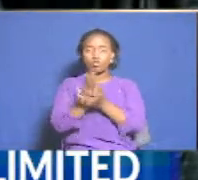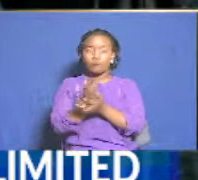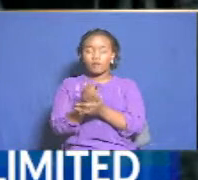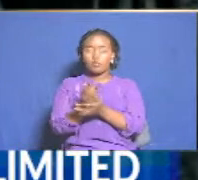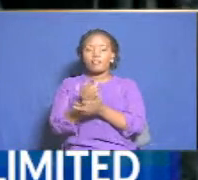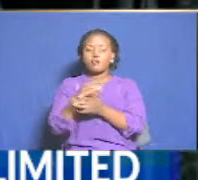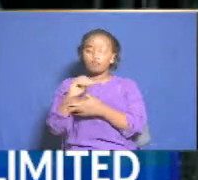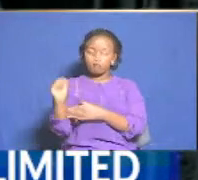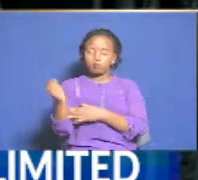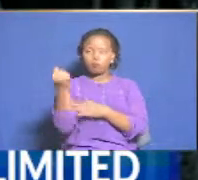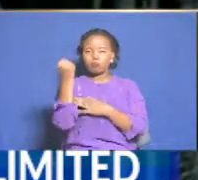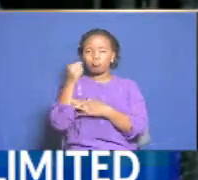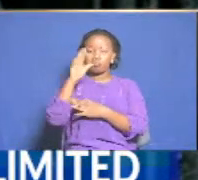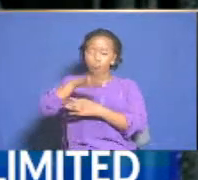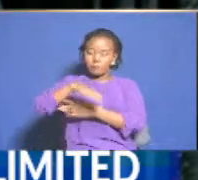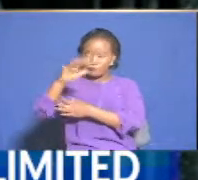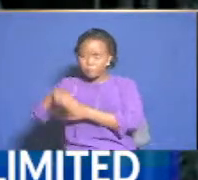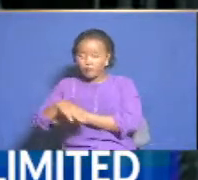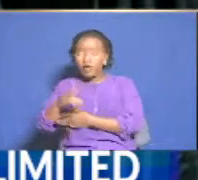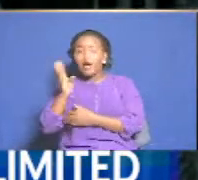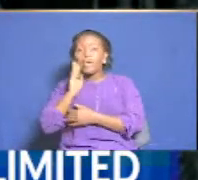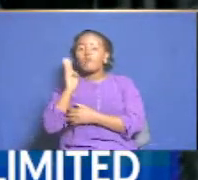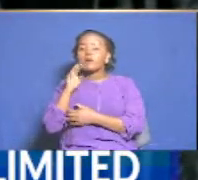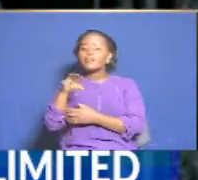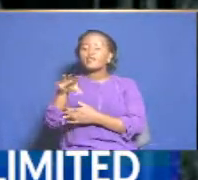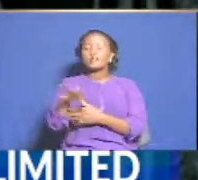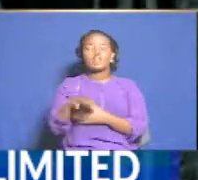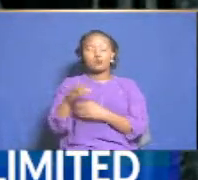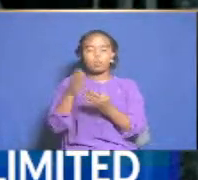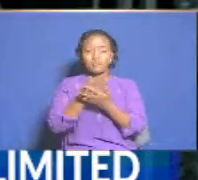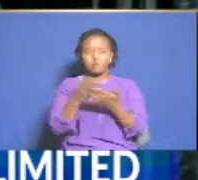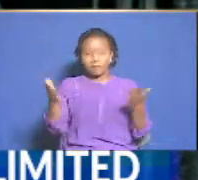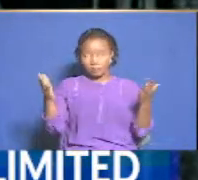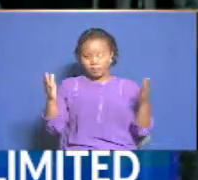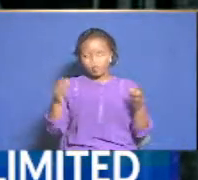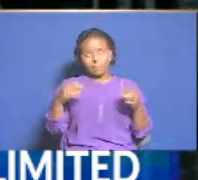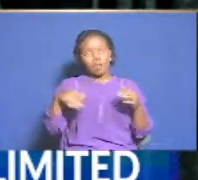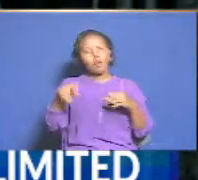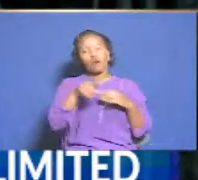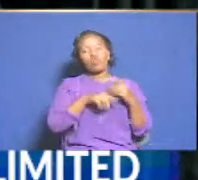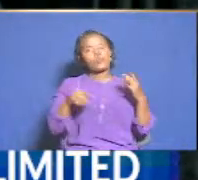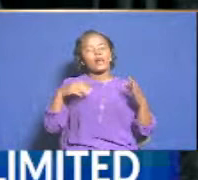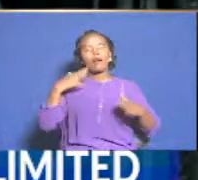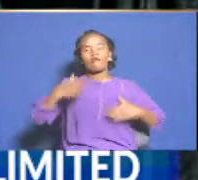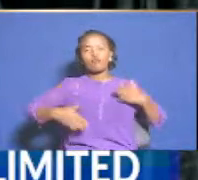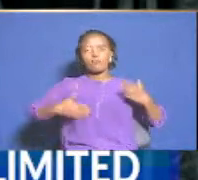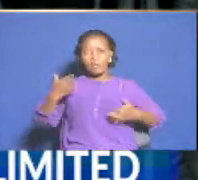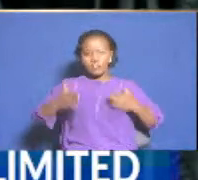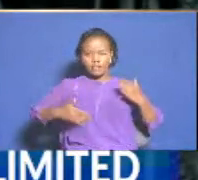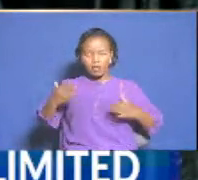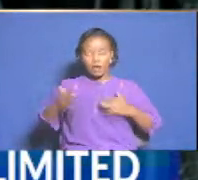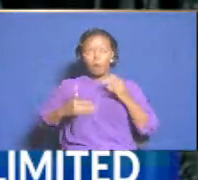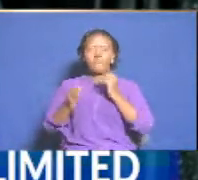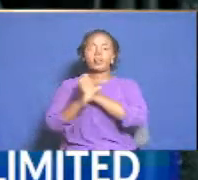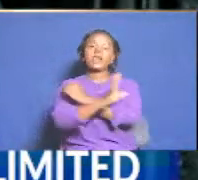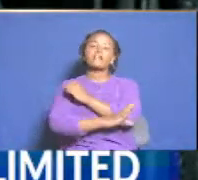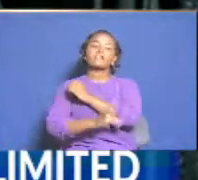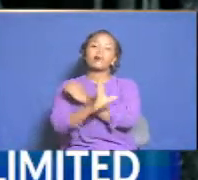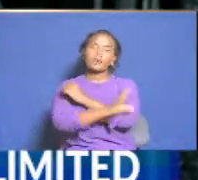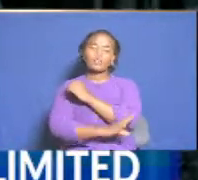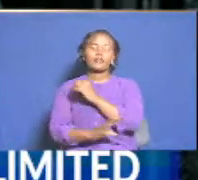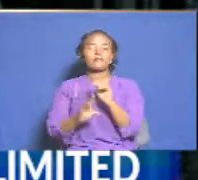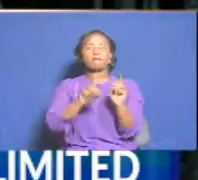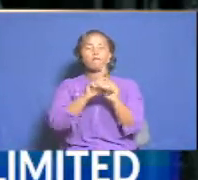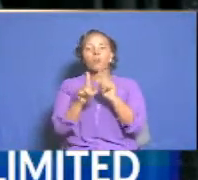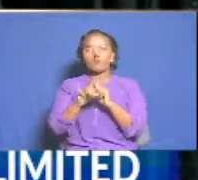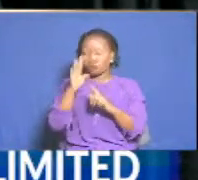the rail and water transport infrastructure has done us proud as a country, and without